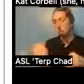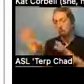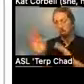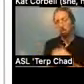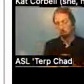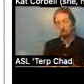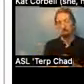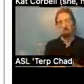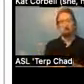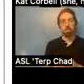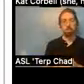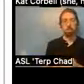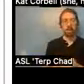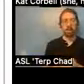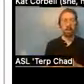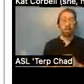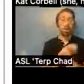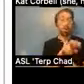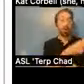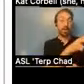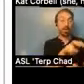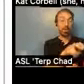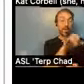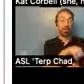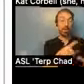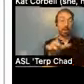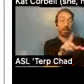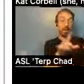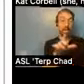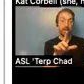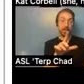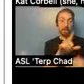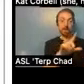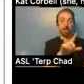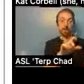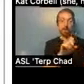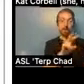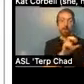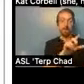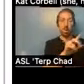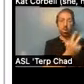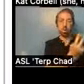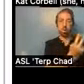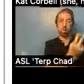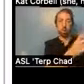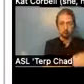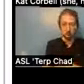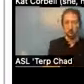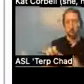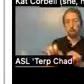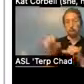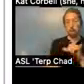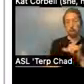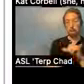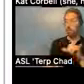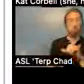considered licensed or level two housing and the permanent housing is unlicensed or level one housing. Um,